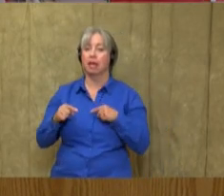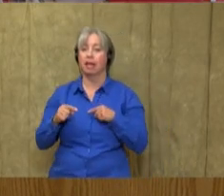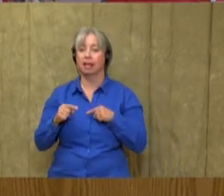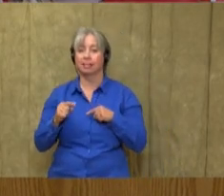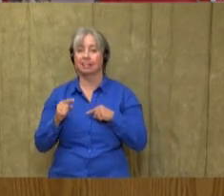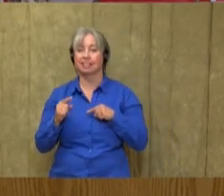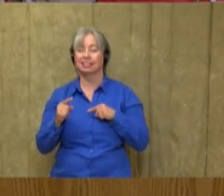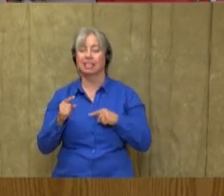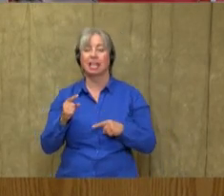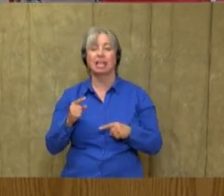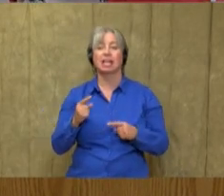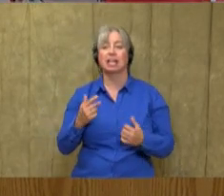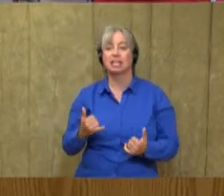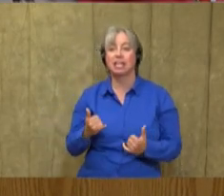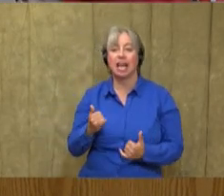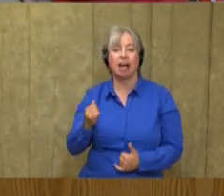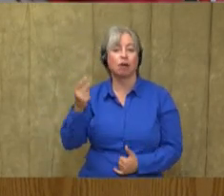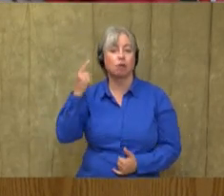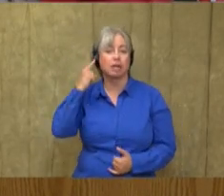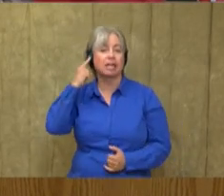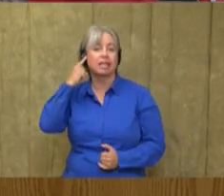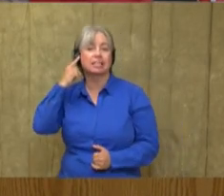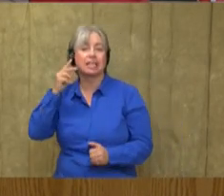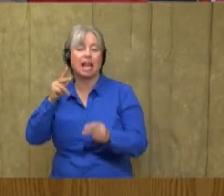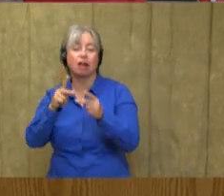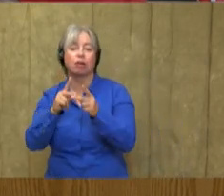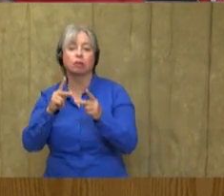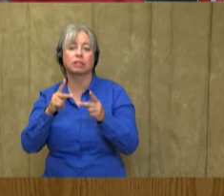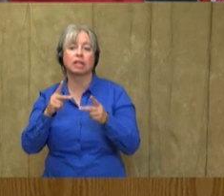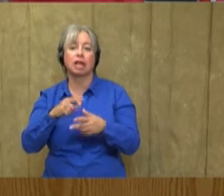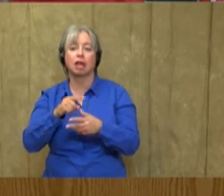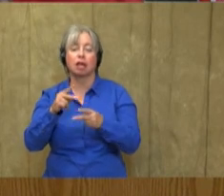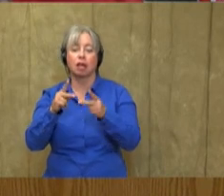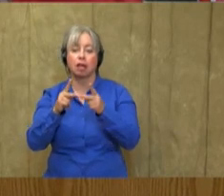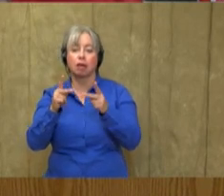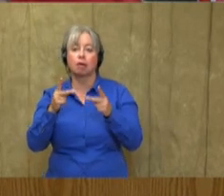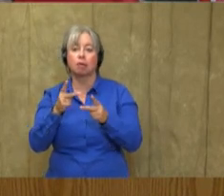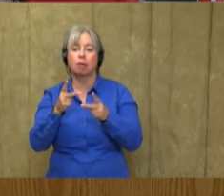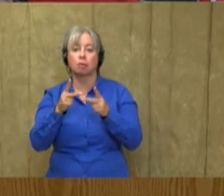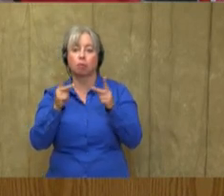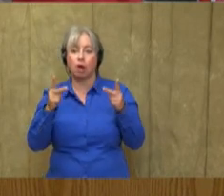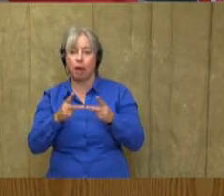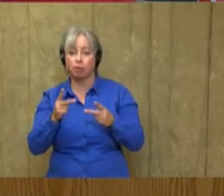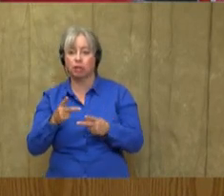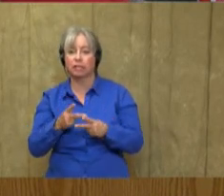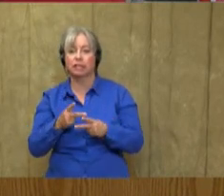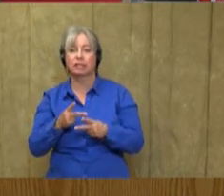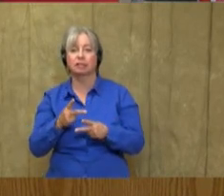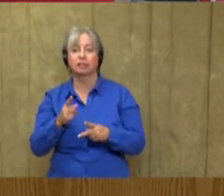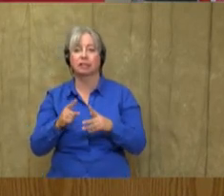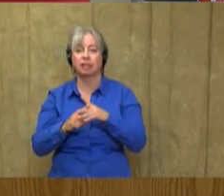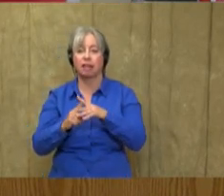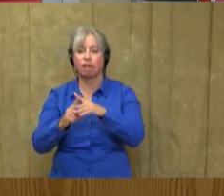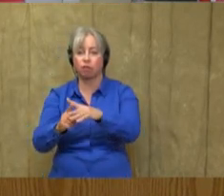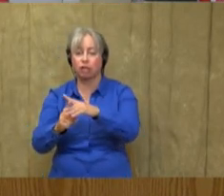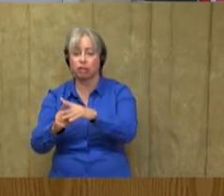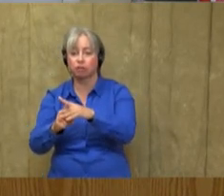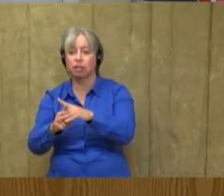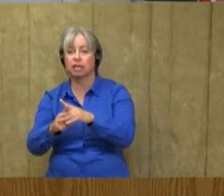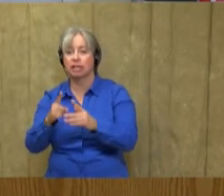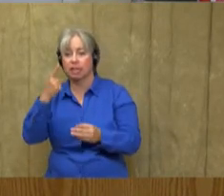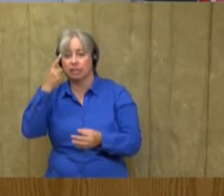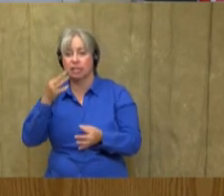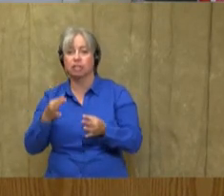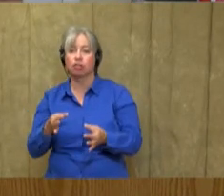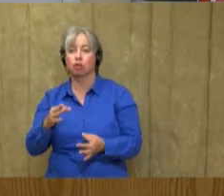at sound properties for frequency. Frequency of a sound wave is determining the pitch. Now, I hate